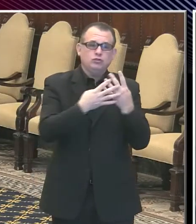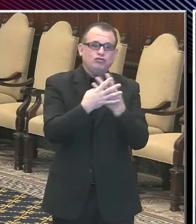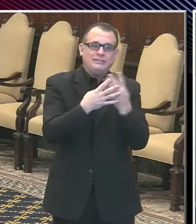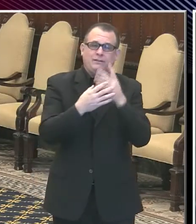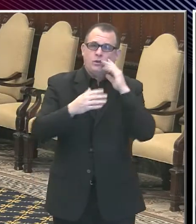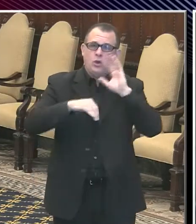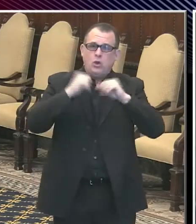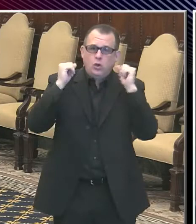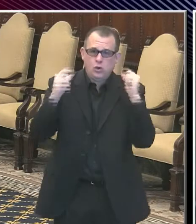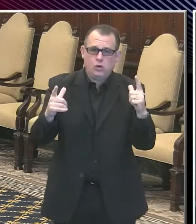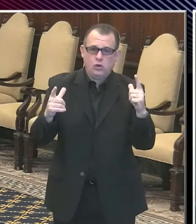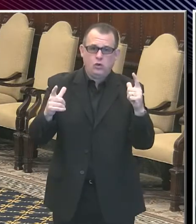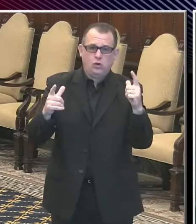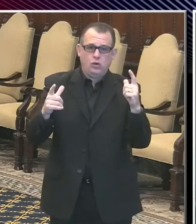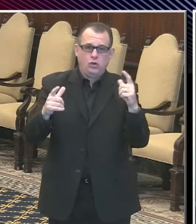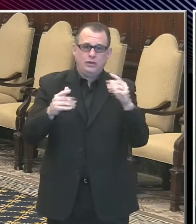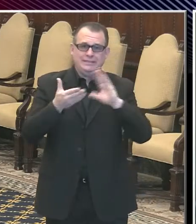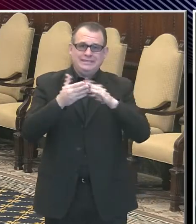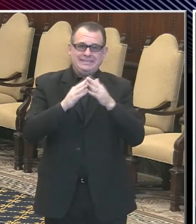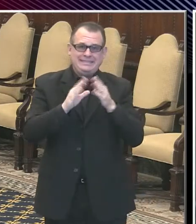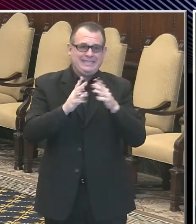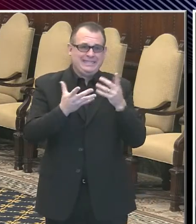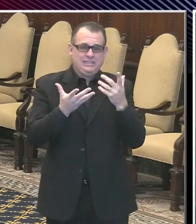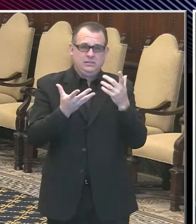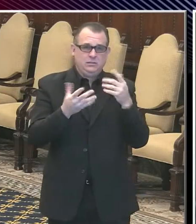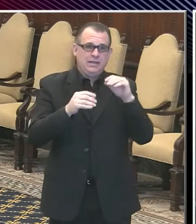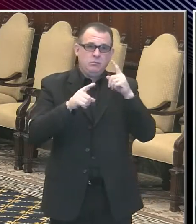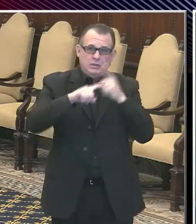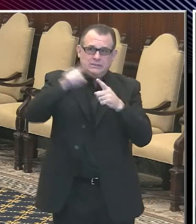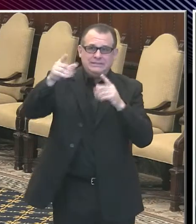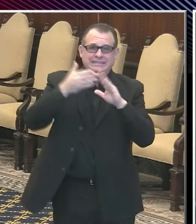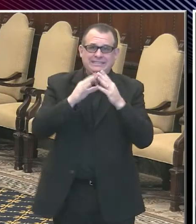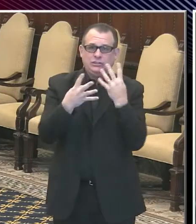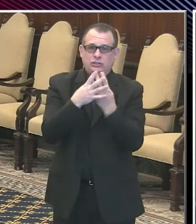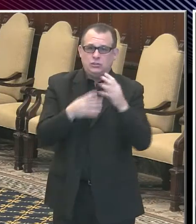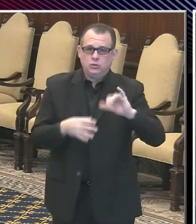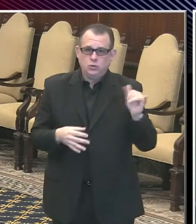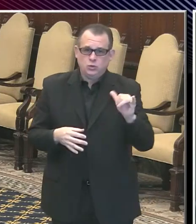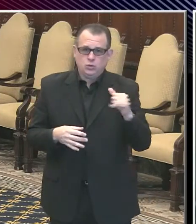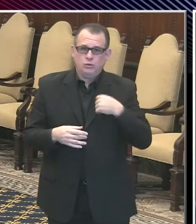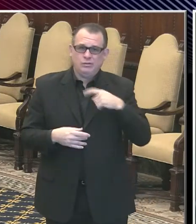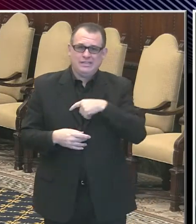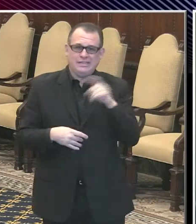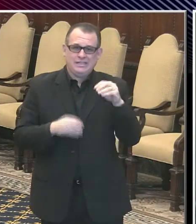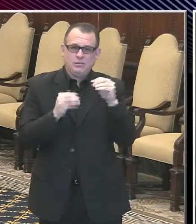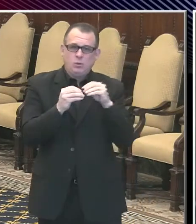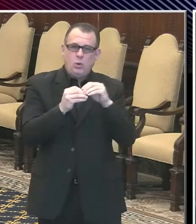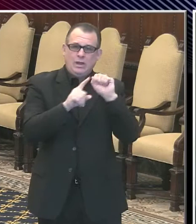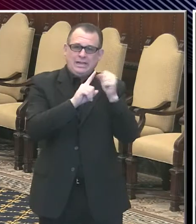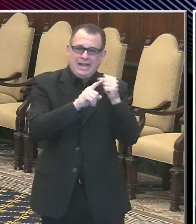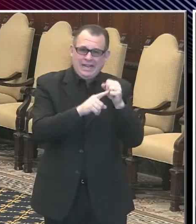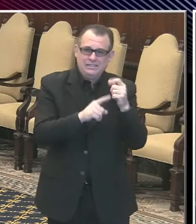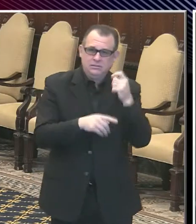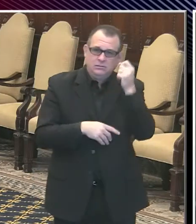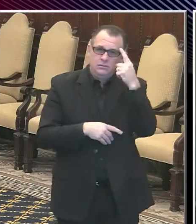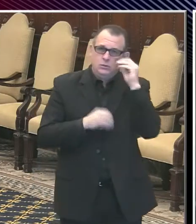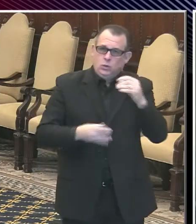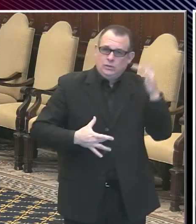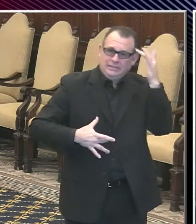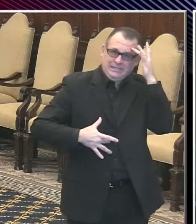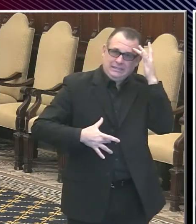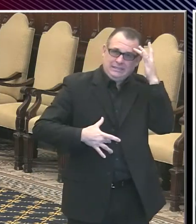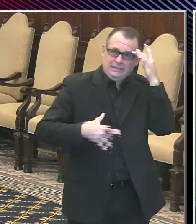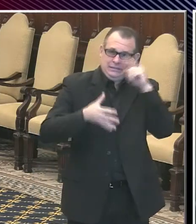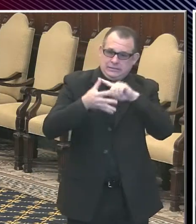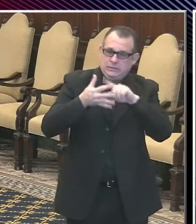city's jail. And so with that, we do expect that we're going to find some additional cases in the future. We'll see how many, and then we'll report those out when they come out to us. In the